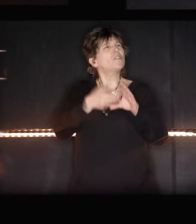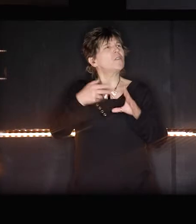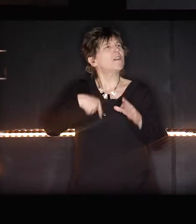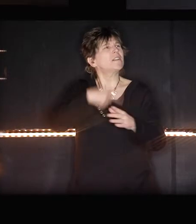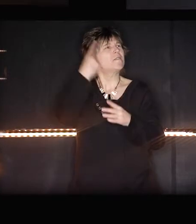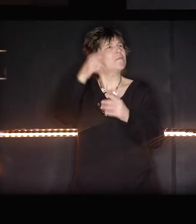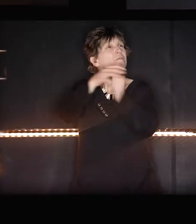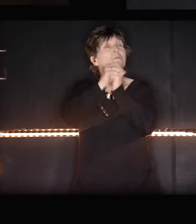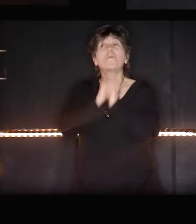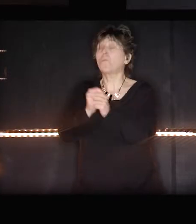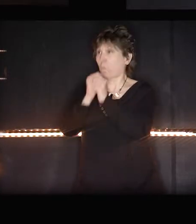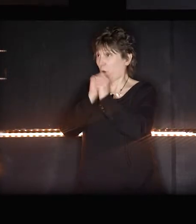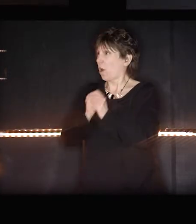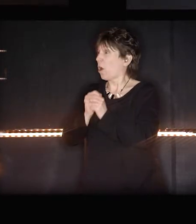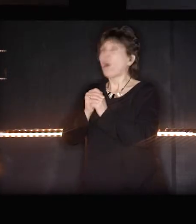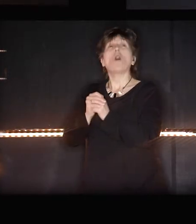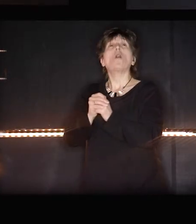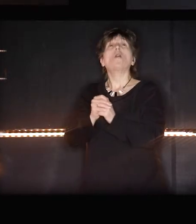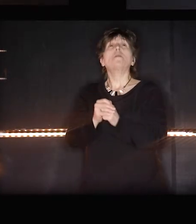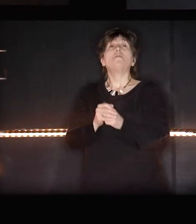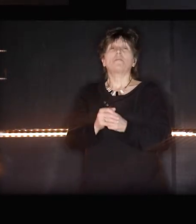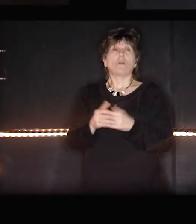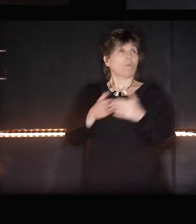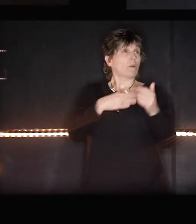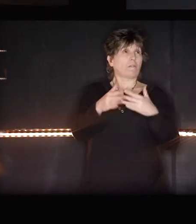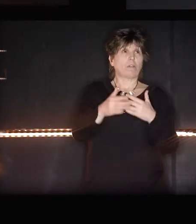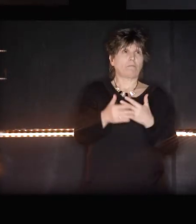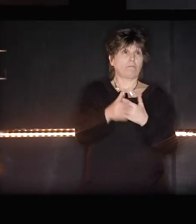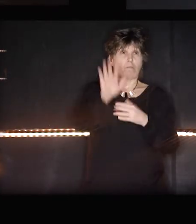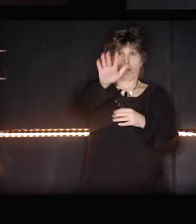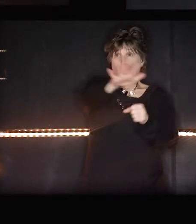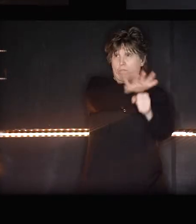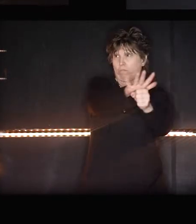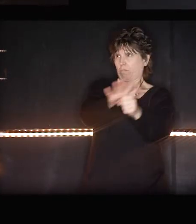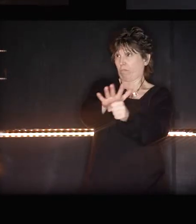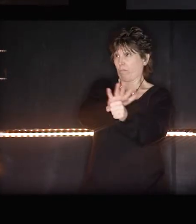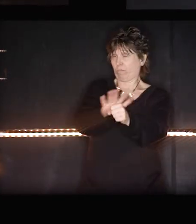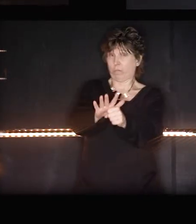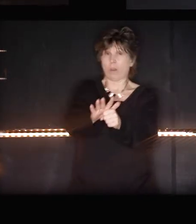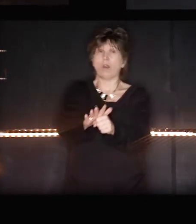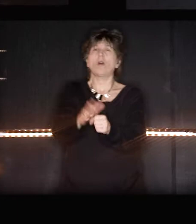Amen, amen. Well, thank you so much for joining us for worship, wherever you're at.